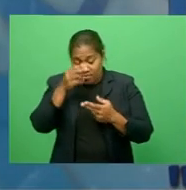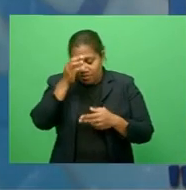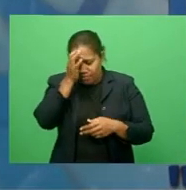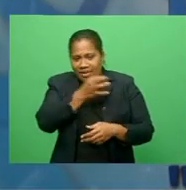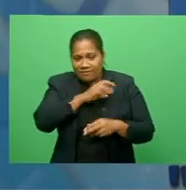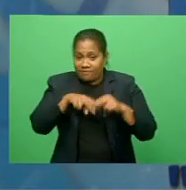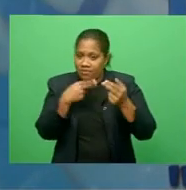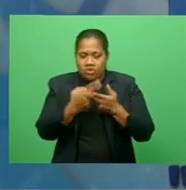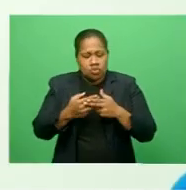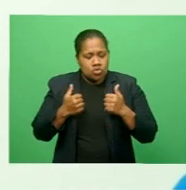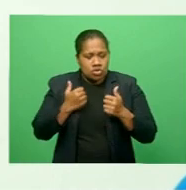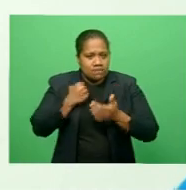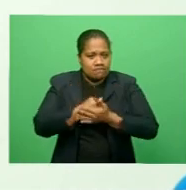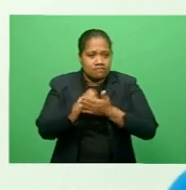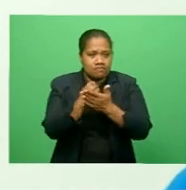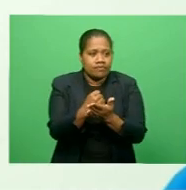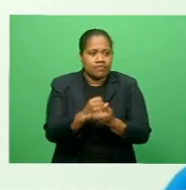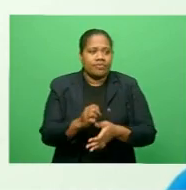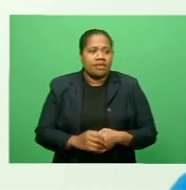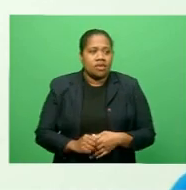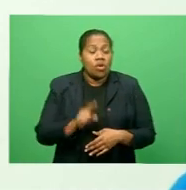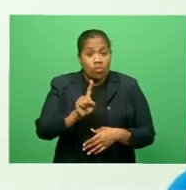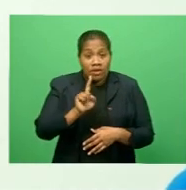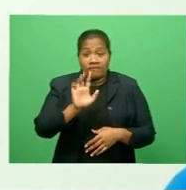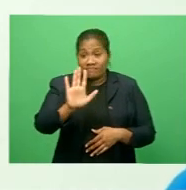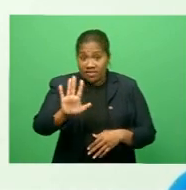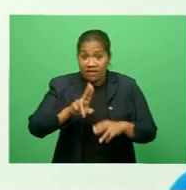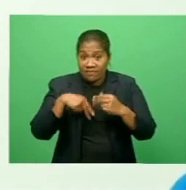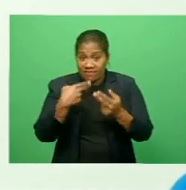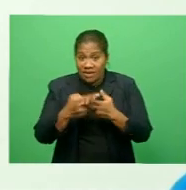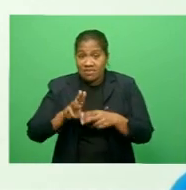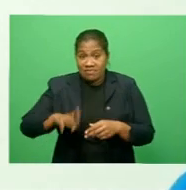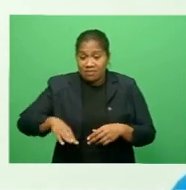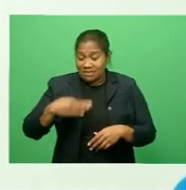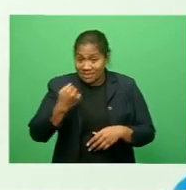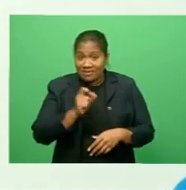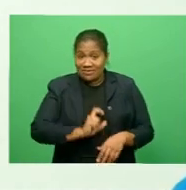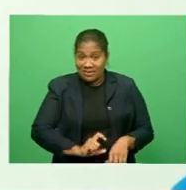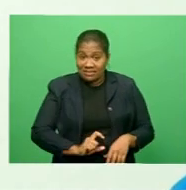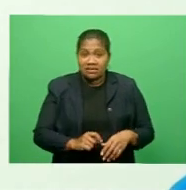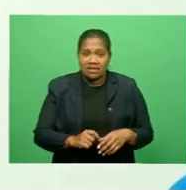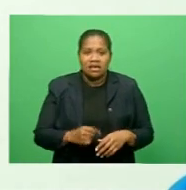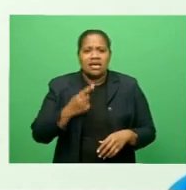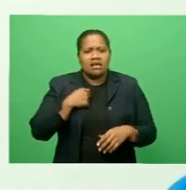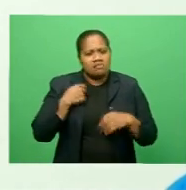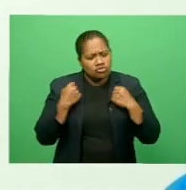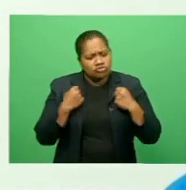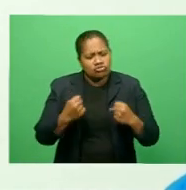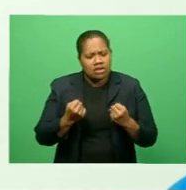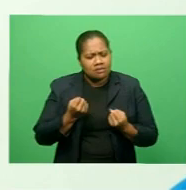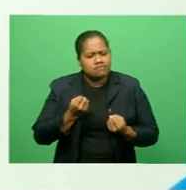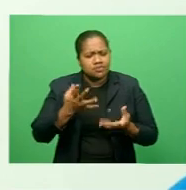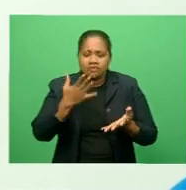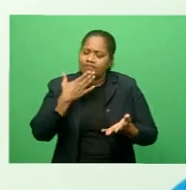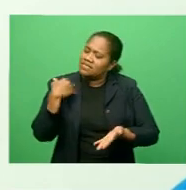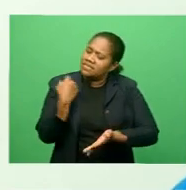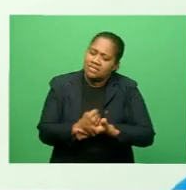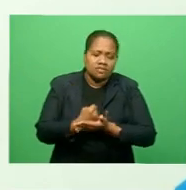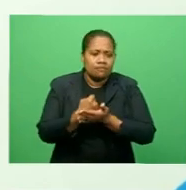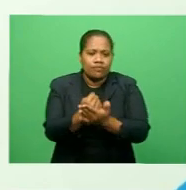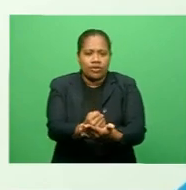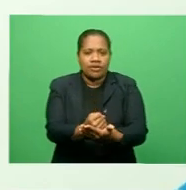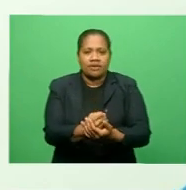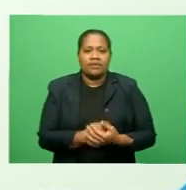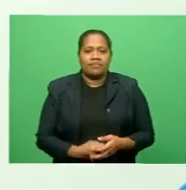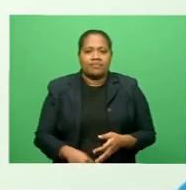battle. One of your family members is going through or fighting the cancer. I would strongly suggest that you support them mentally,